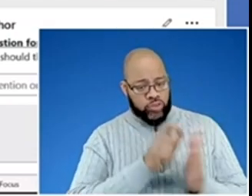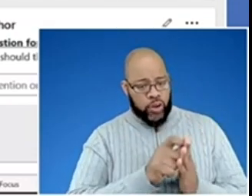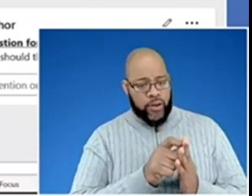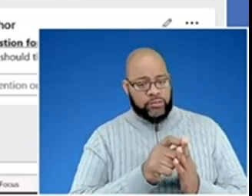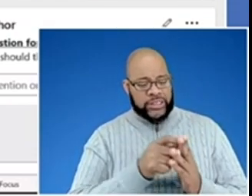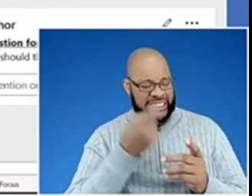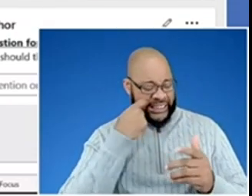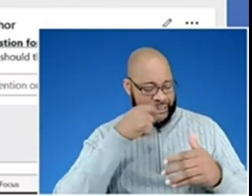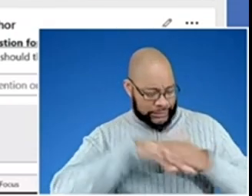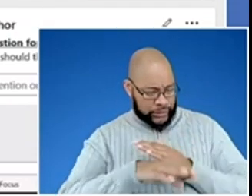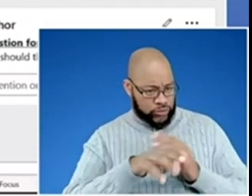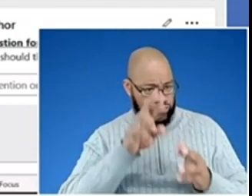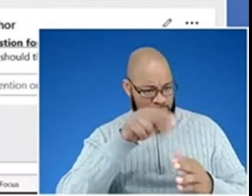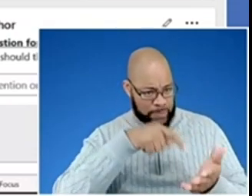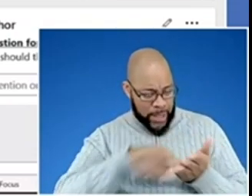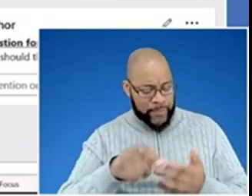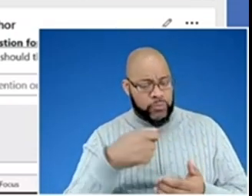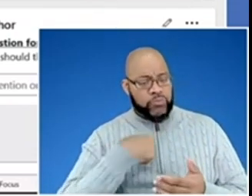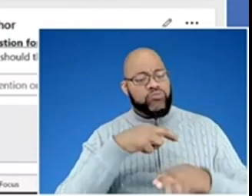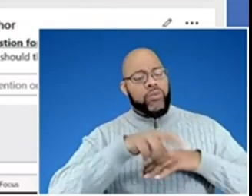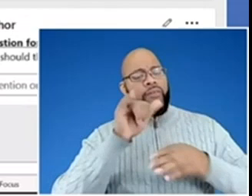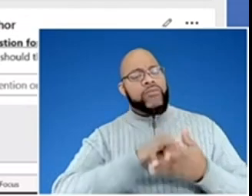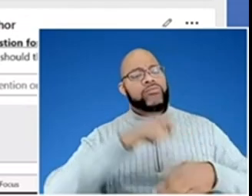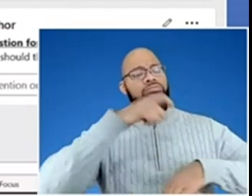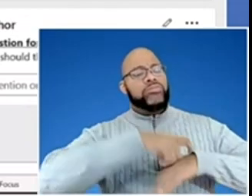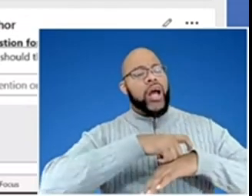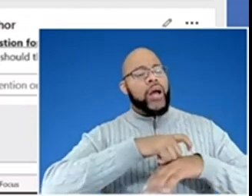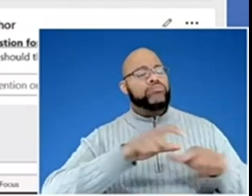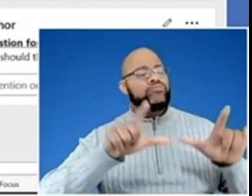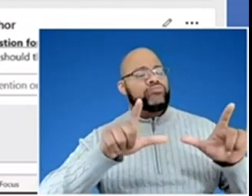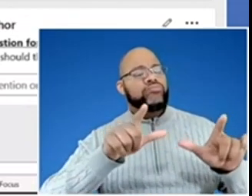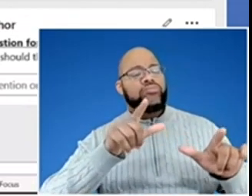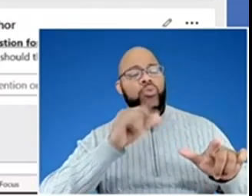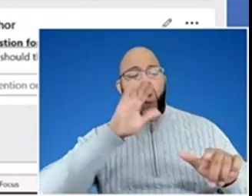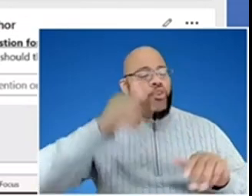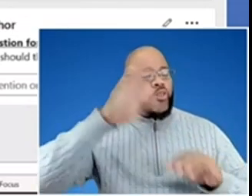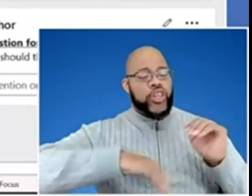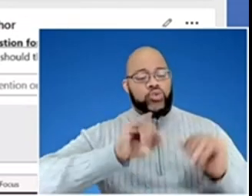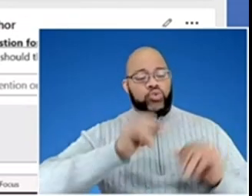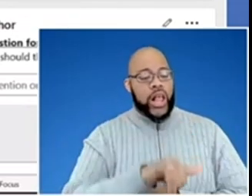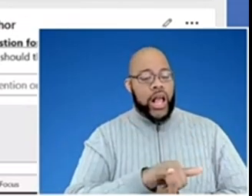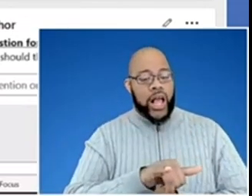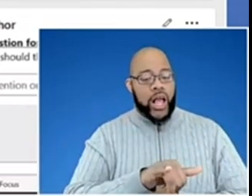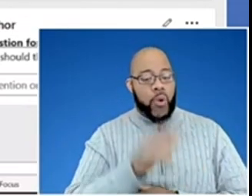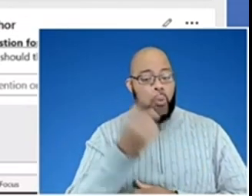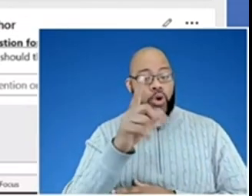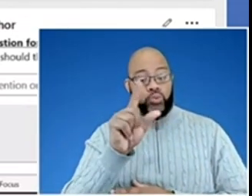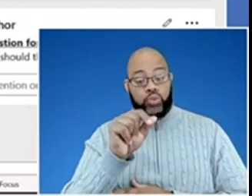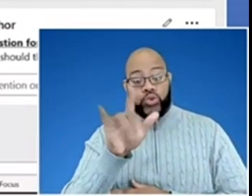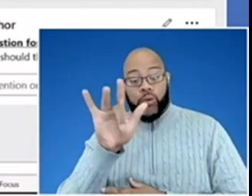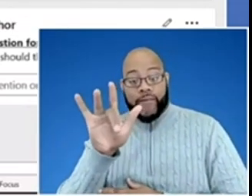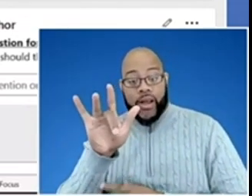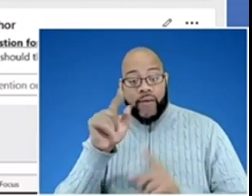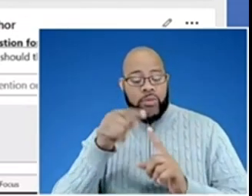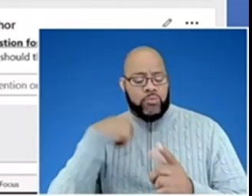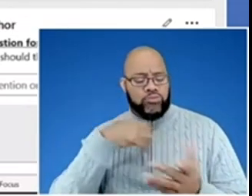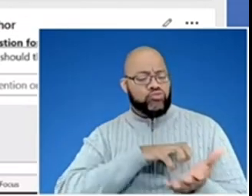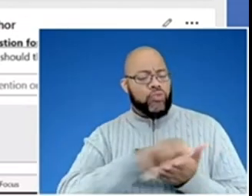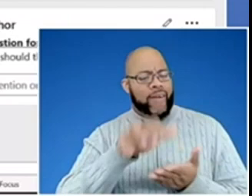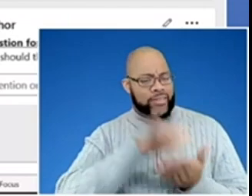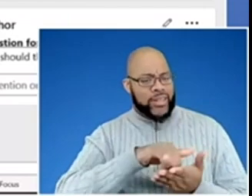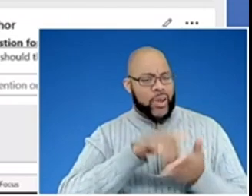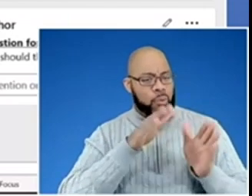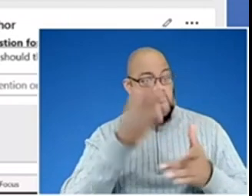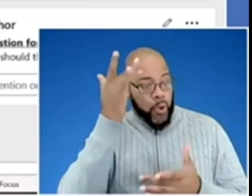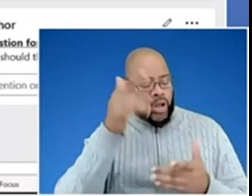repayment. Here we reference the time frame of no later than July 1, 2025, which we drafted this way to